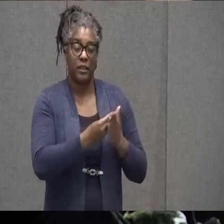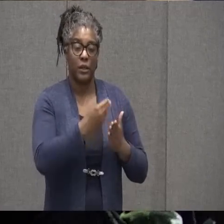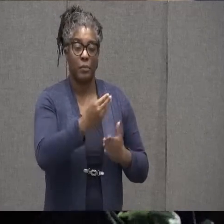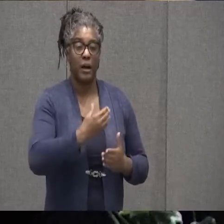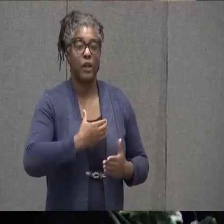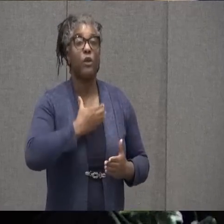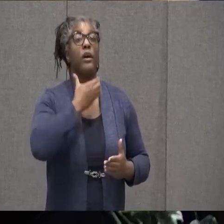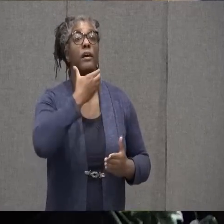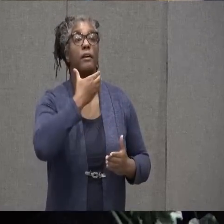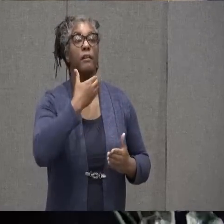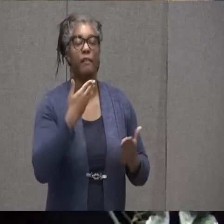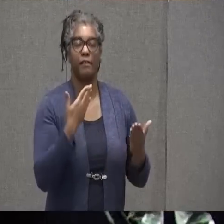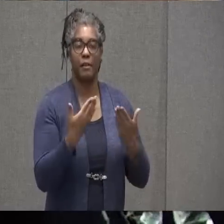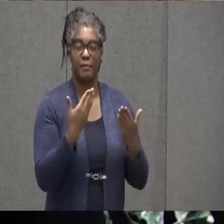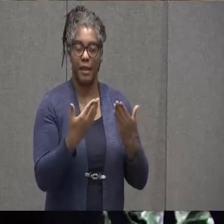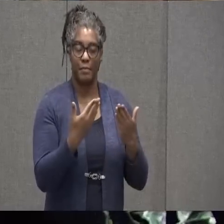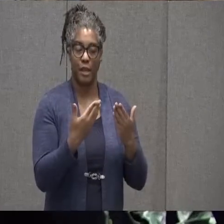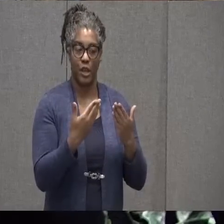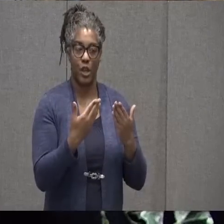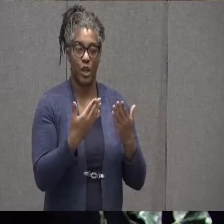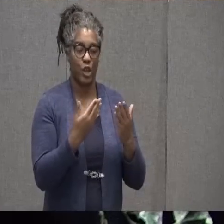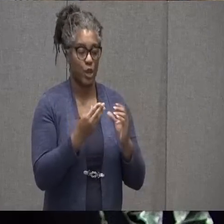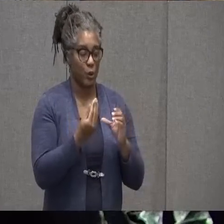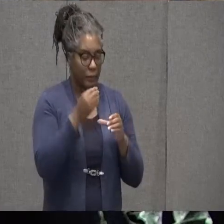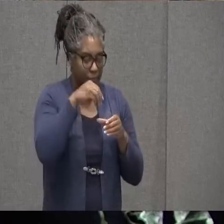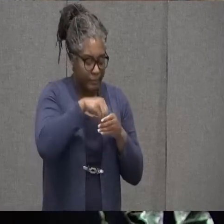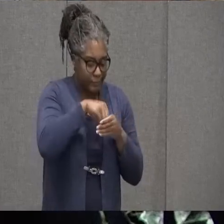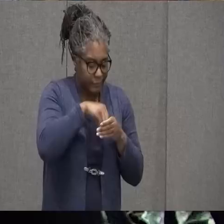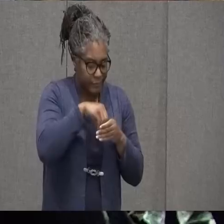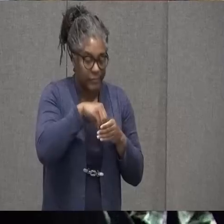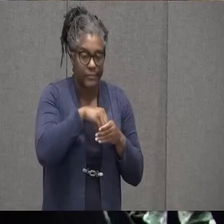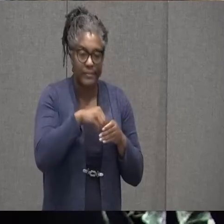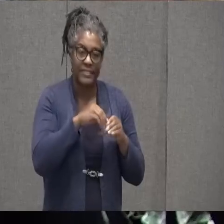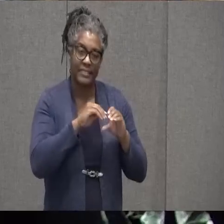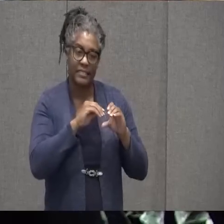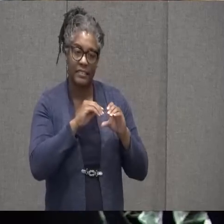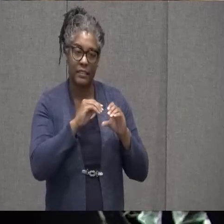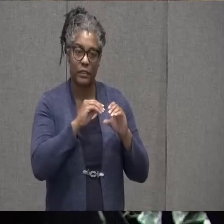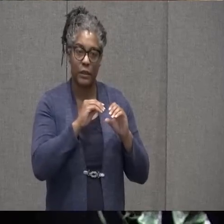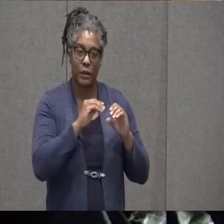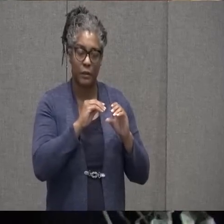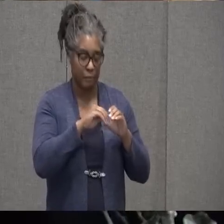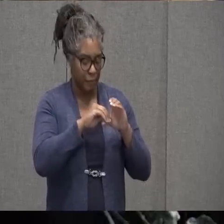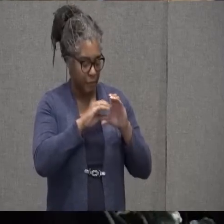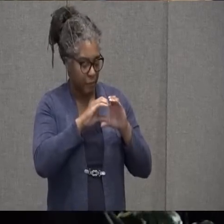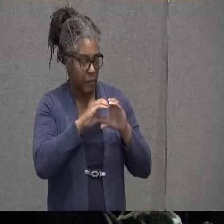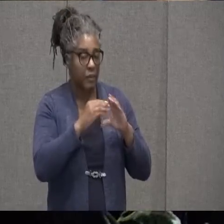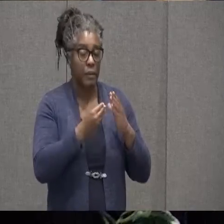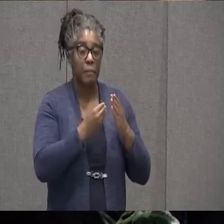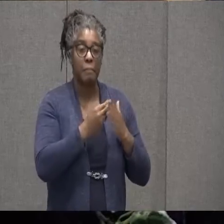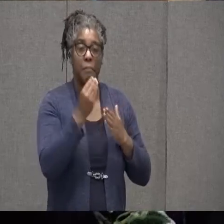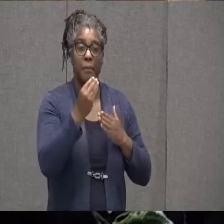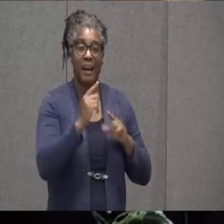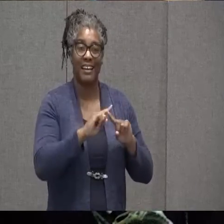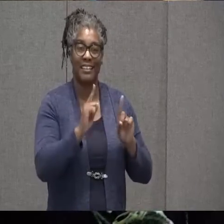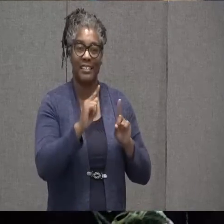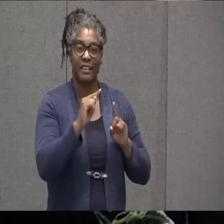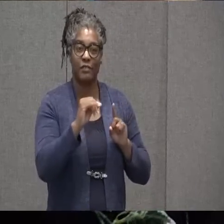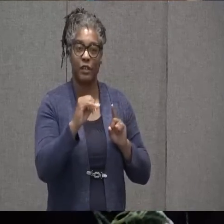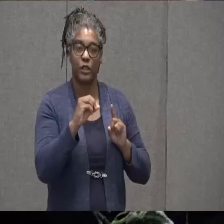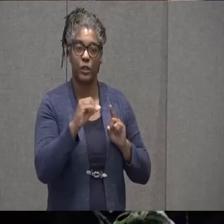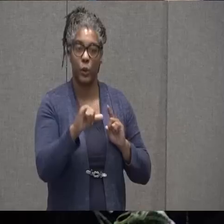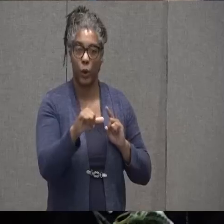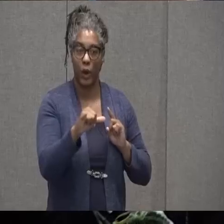a different toy? So that's her want, is that giraffe, but maybe you have a different want. If